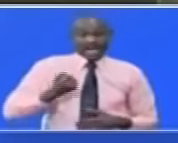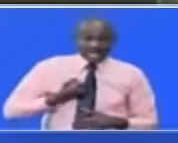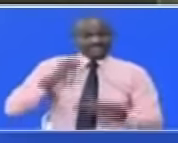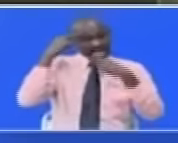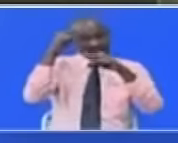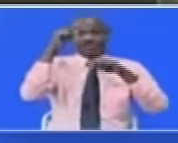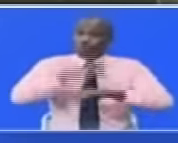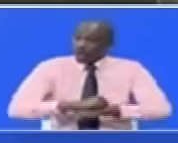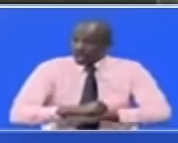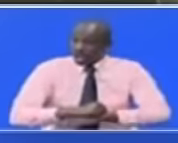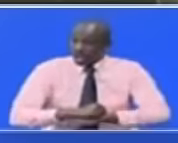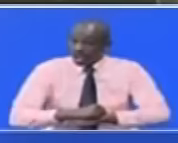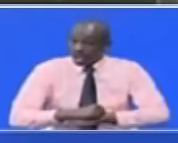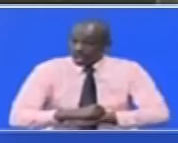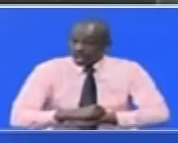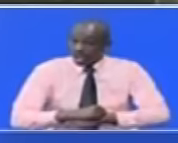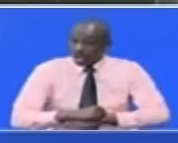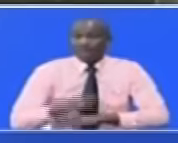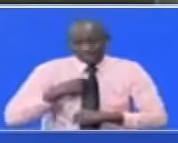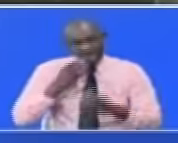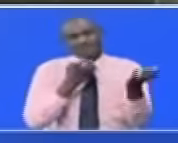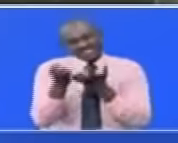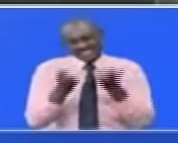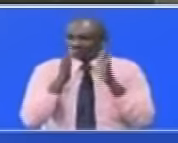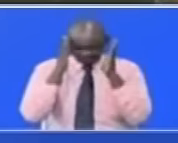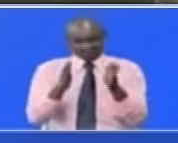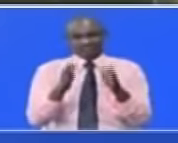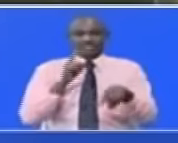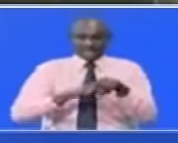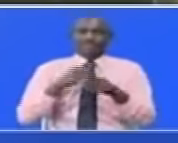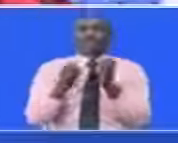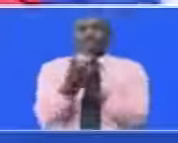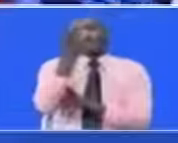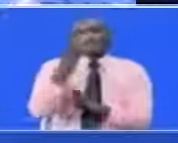School and I want to do business when I grow up.